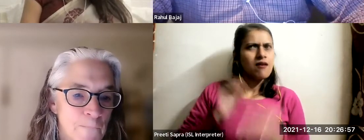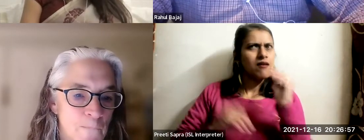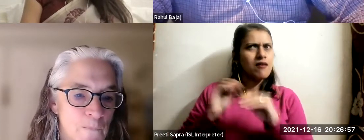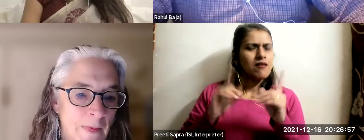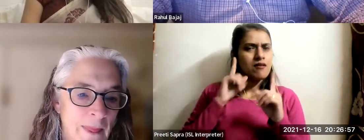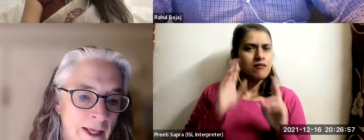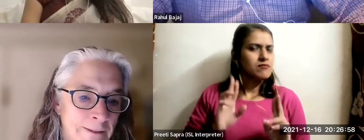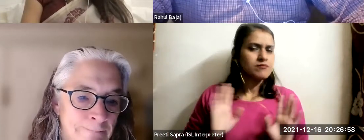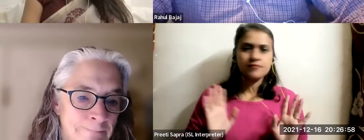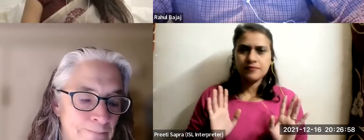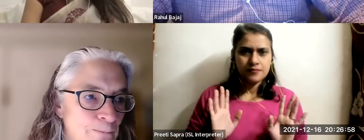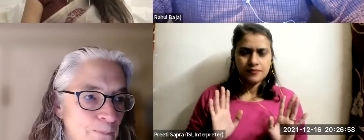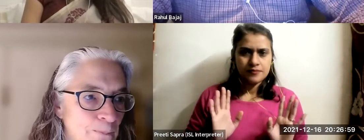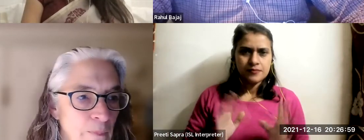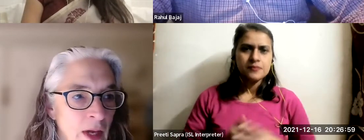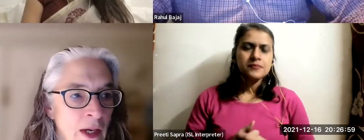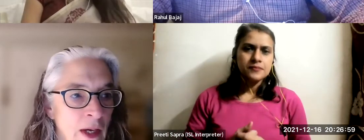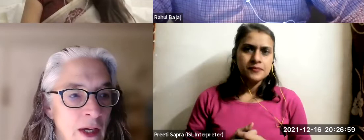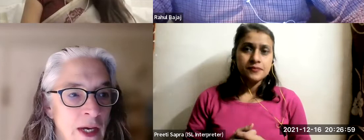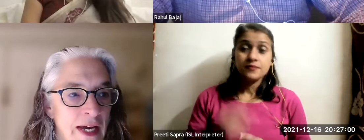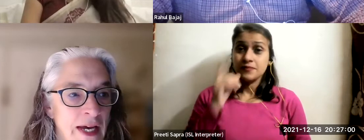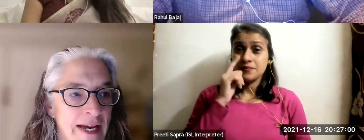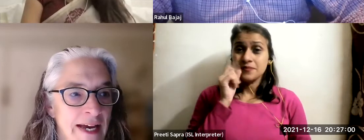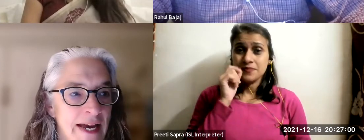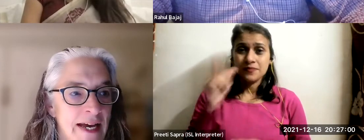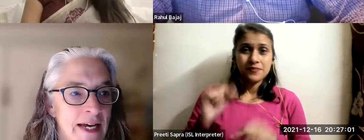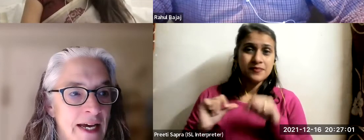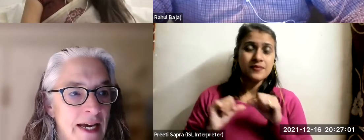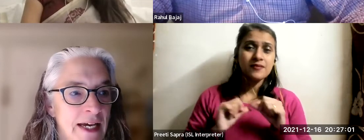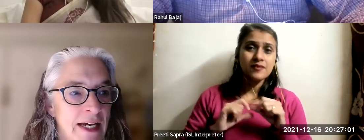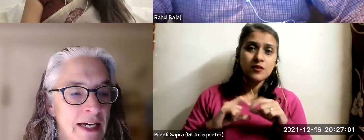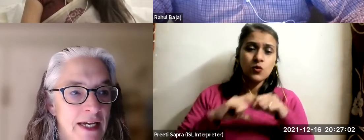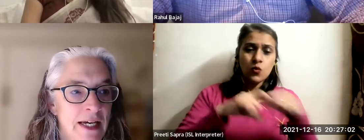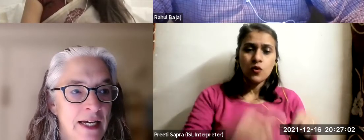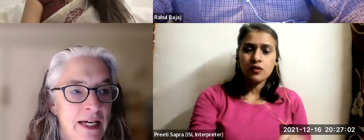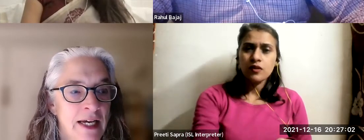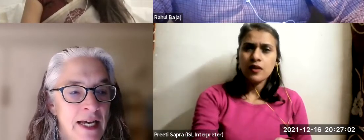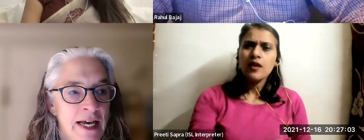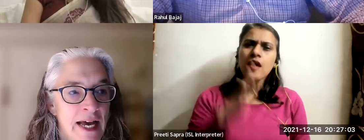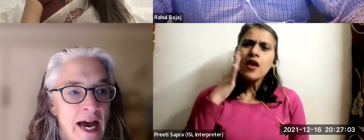might ask you that generally? What are its main features?